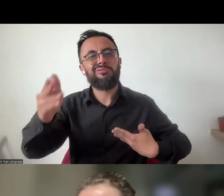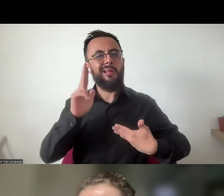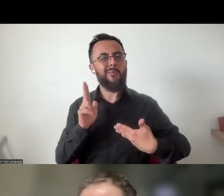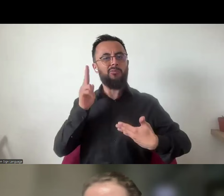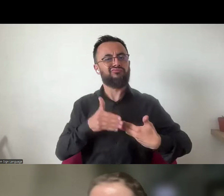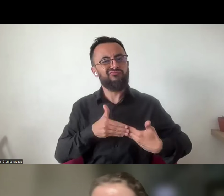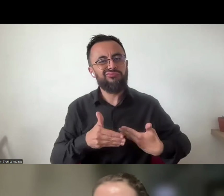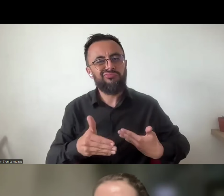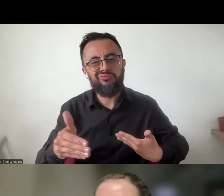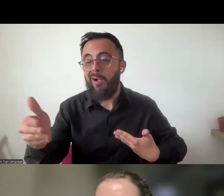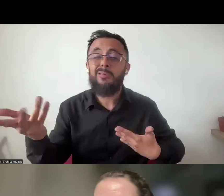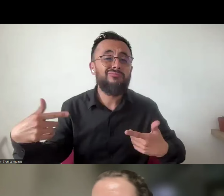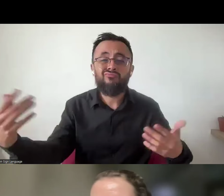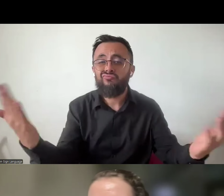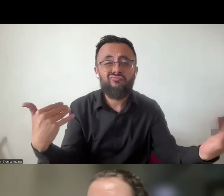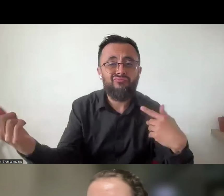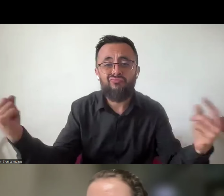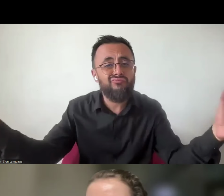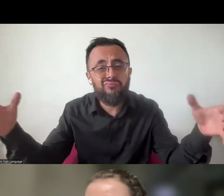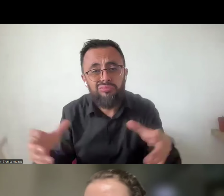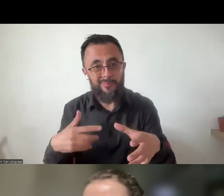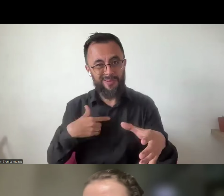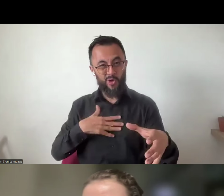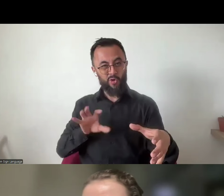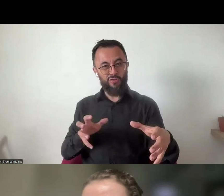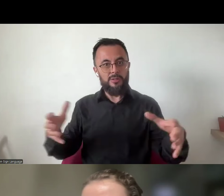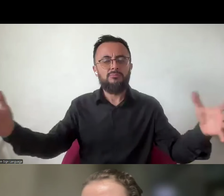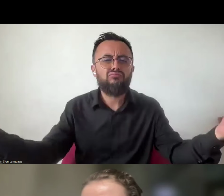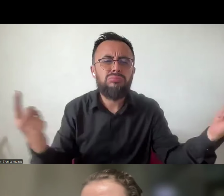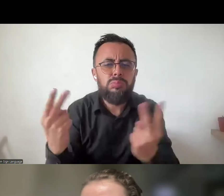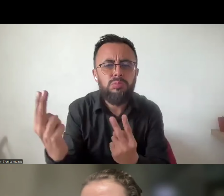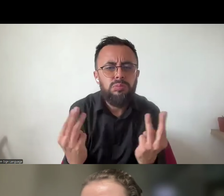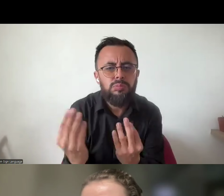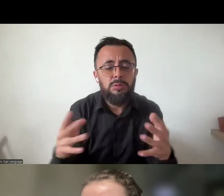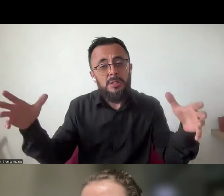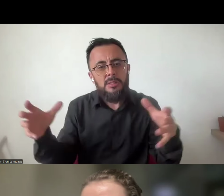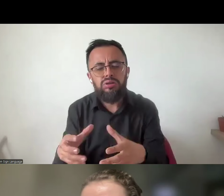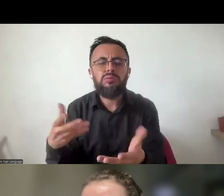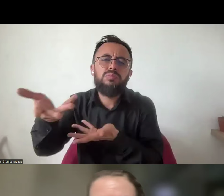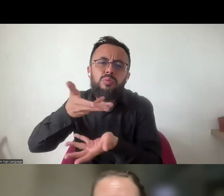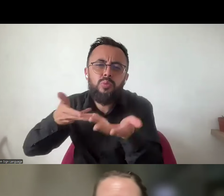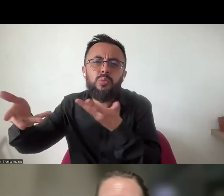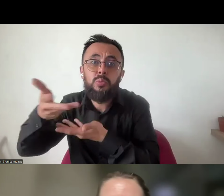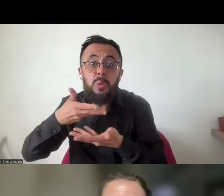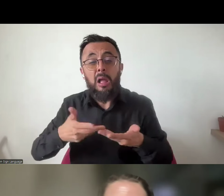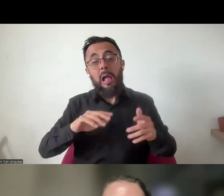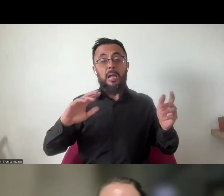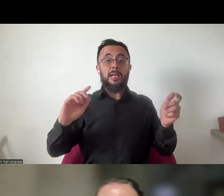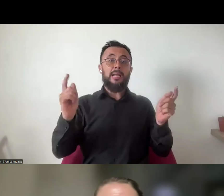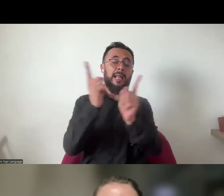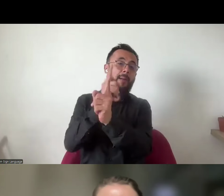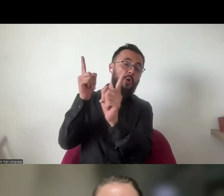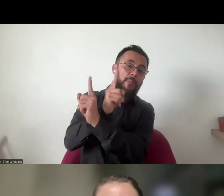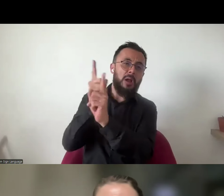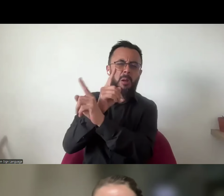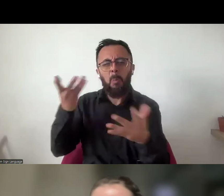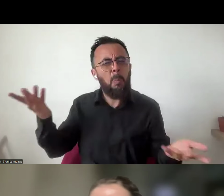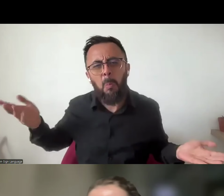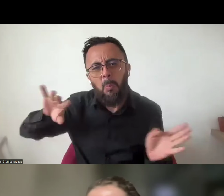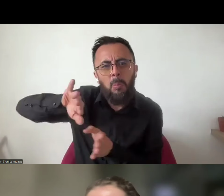country, regardless of those changes. Number two, we contextualized actually our work in the sense that